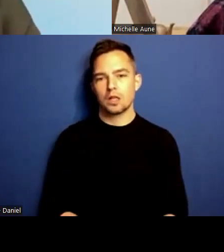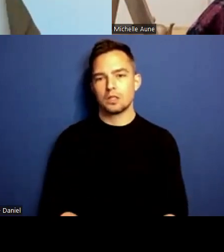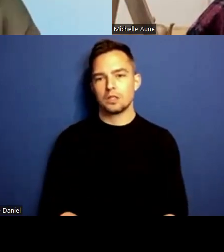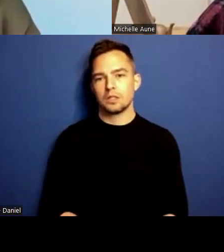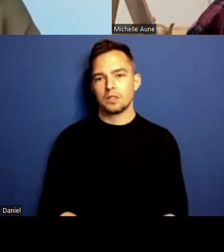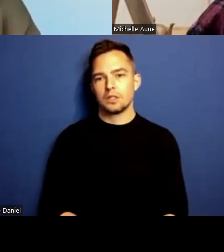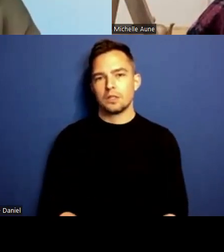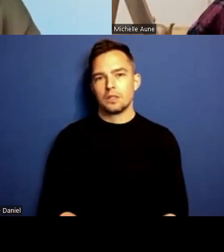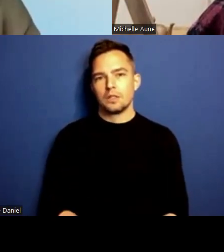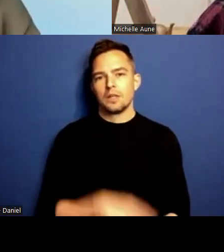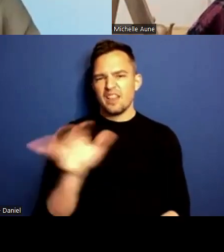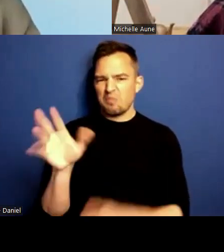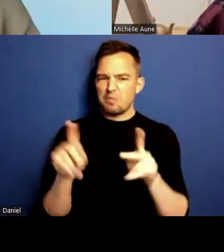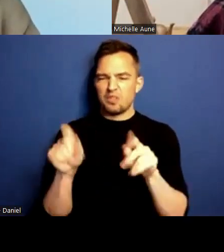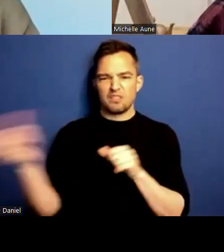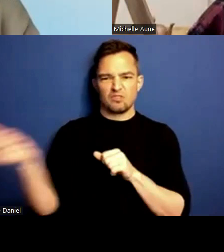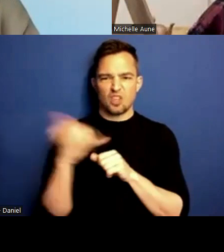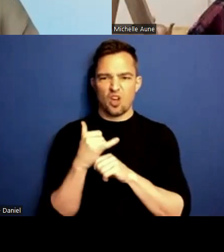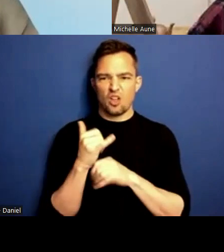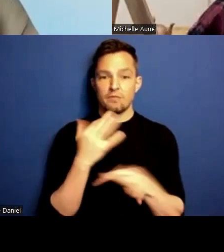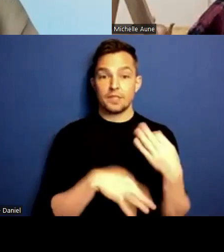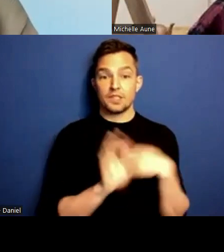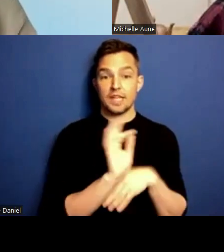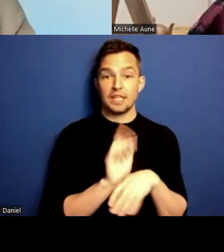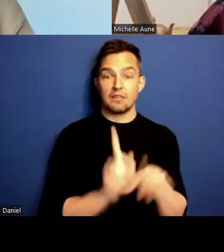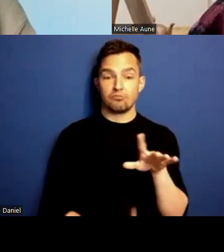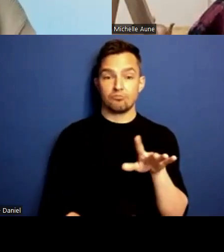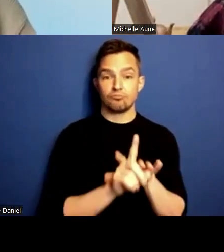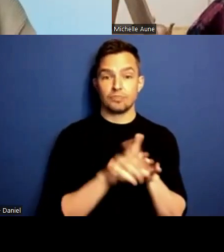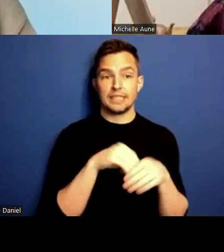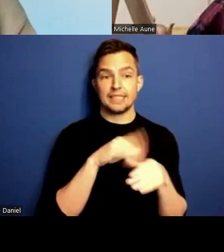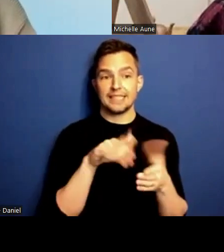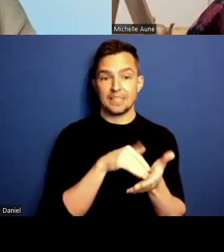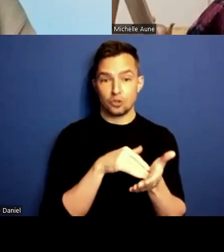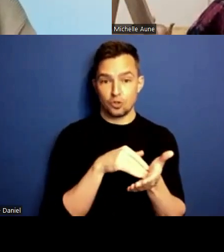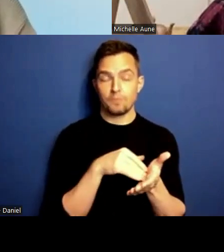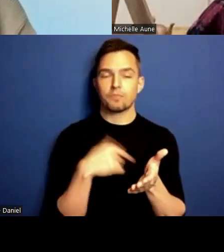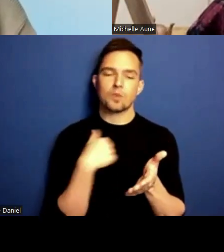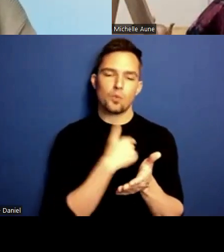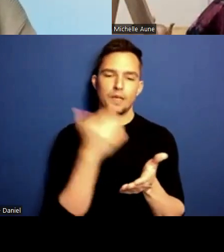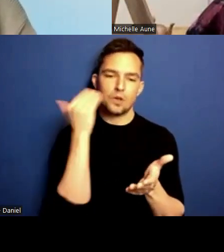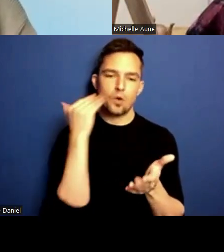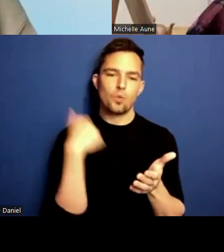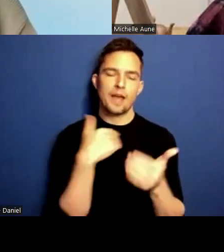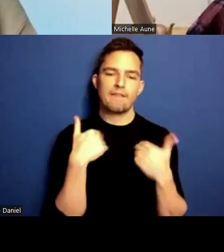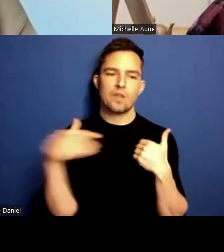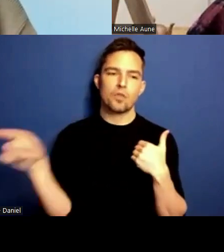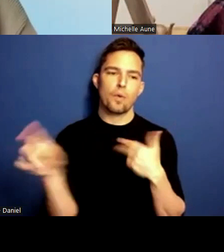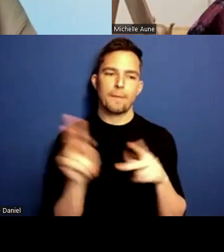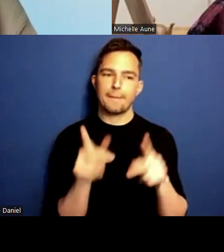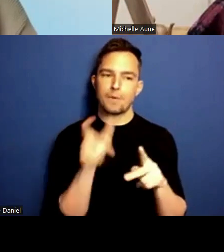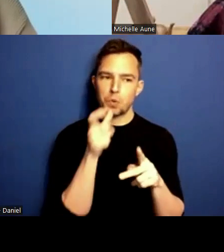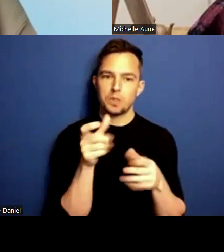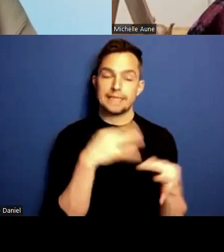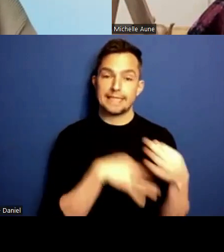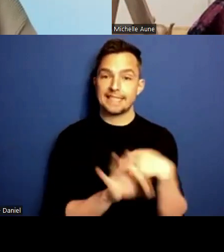was, people can call in versus coming into the center. We know that we have those individuals that